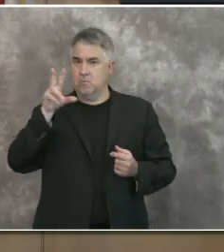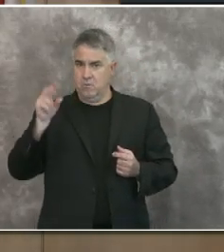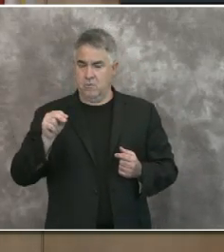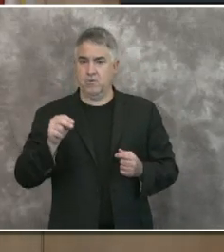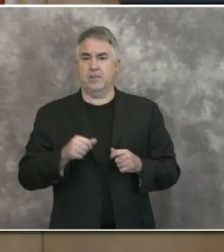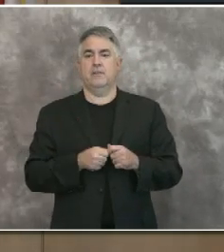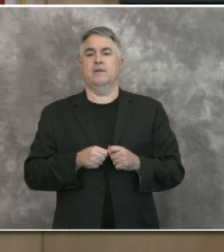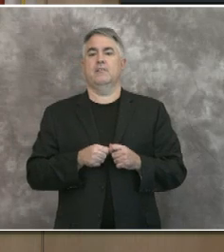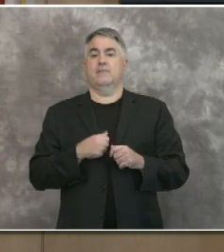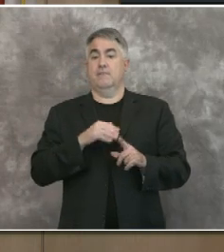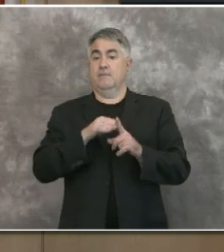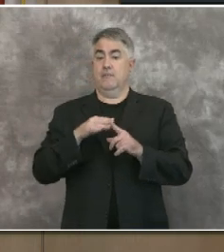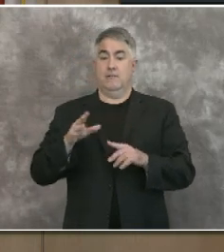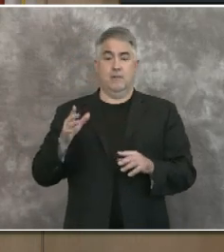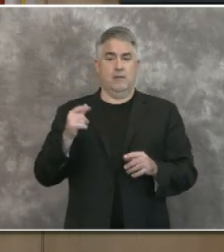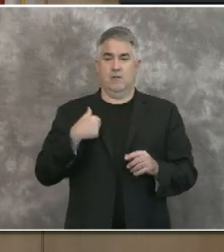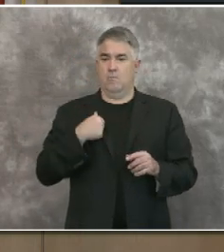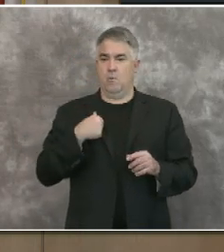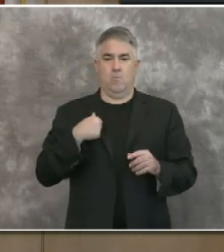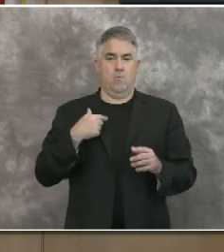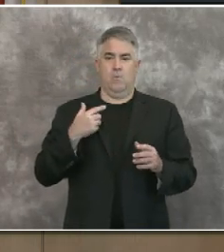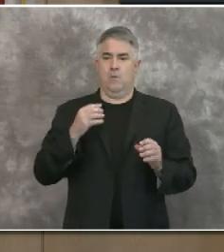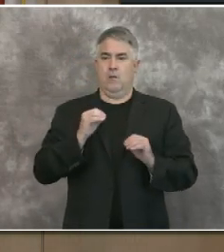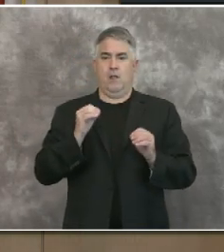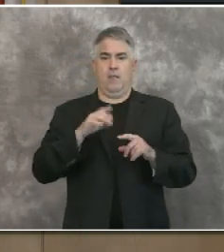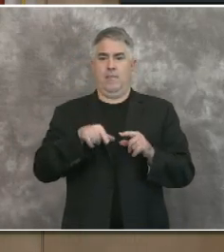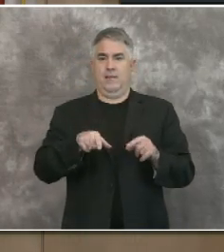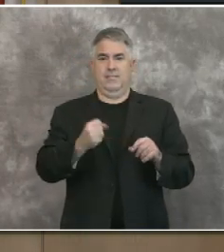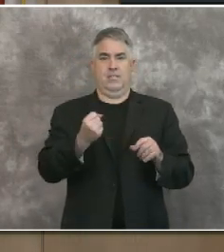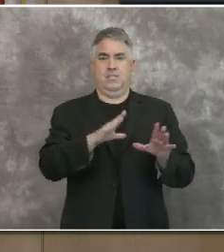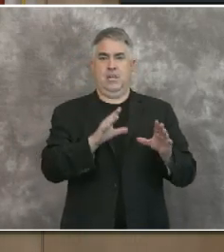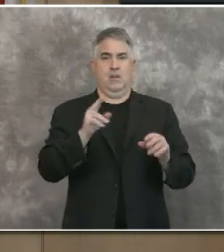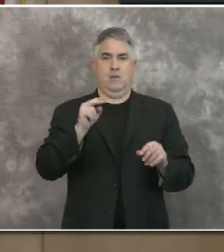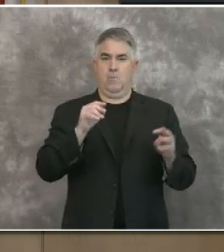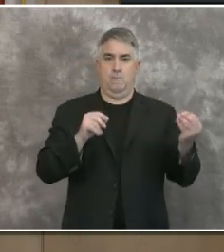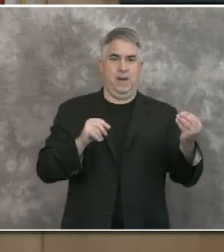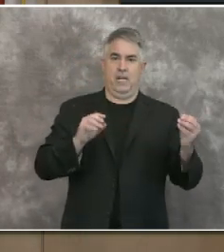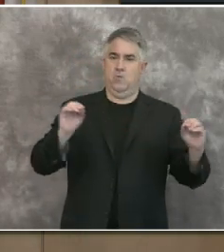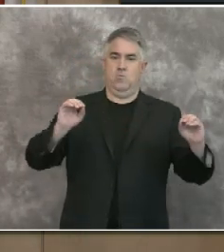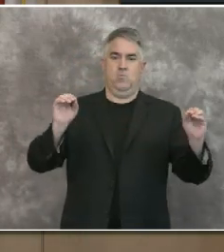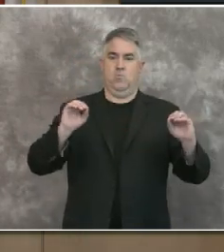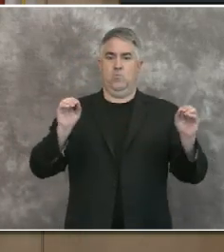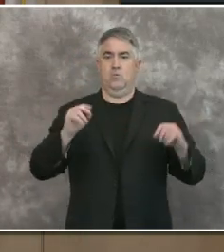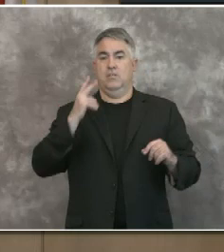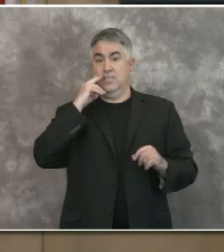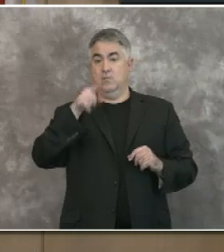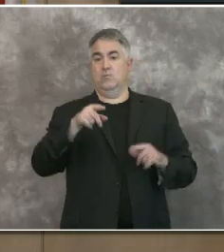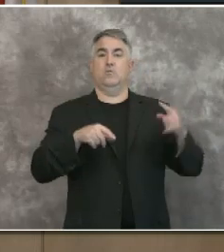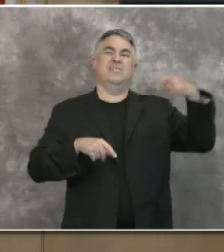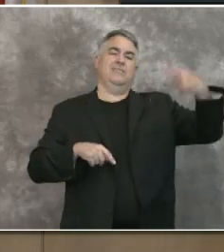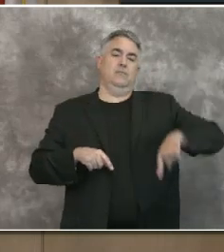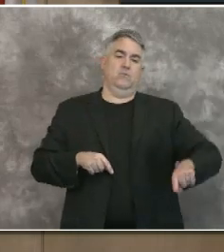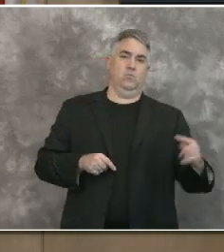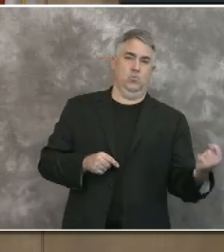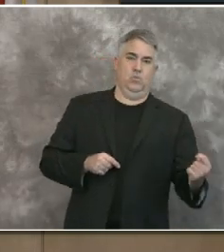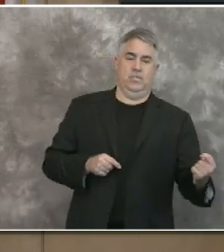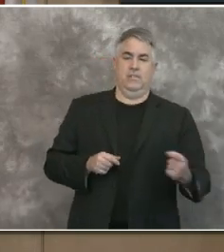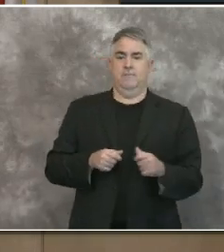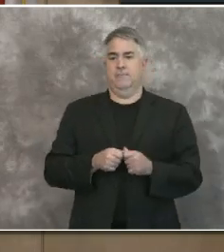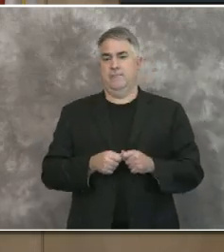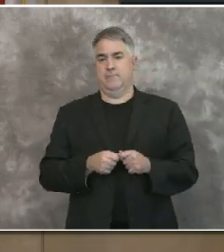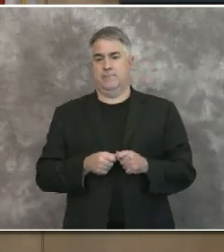will not have a media briefing on Saturday, Sunday, or Monday, but we will pick it back up again on Tuesday.